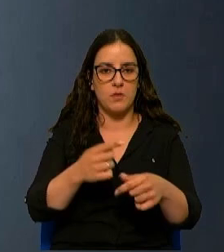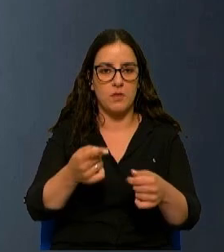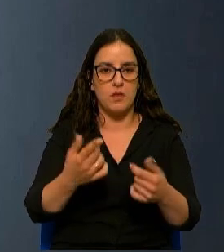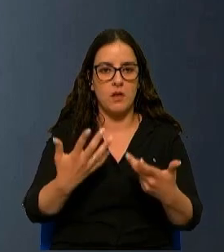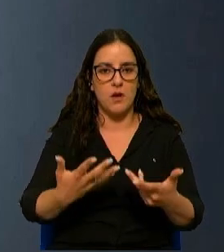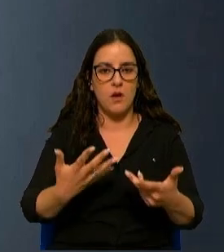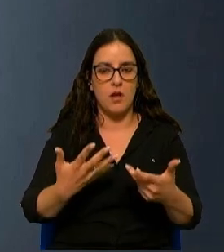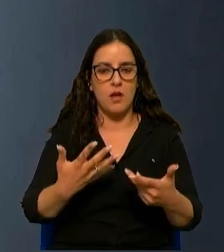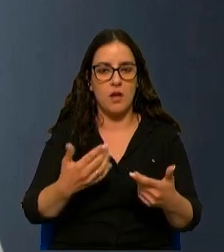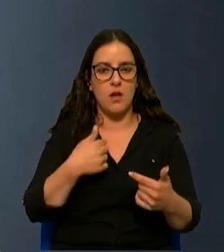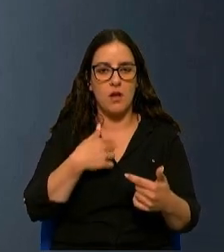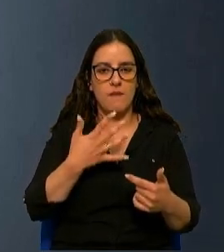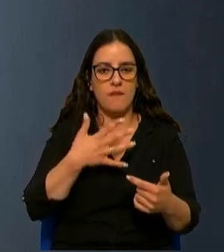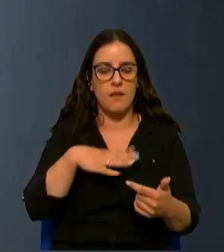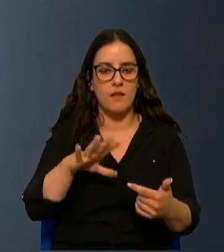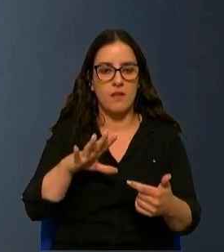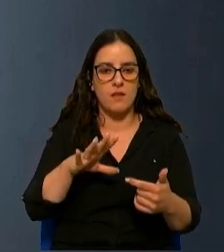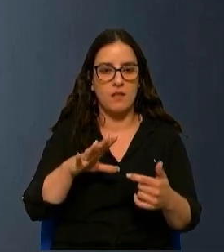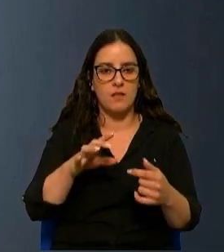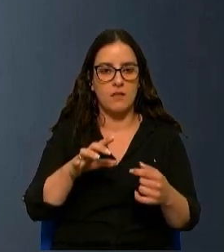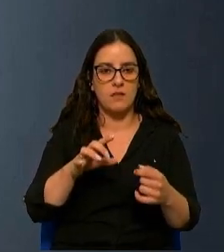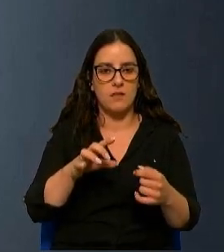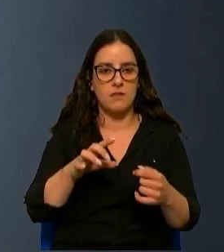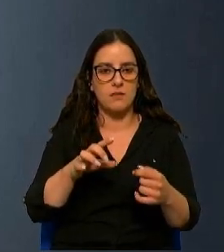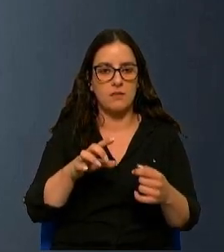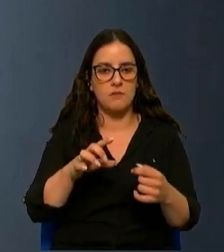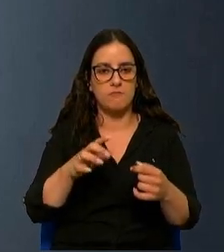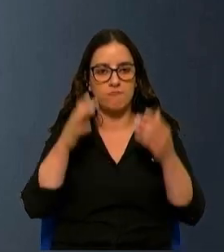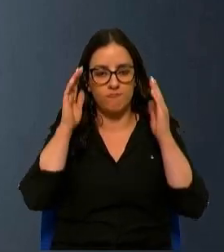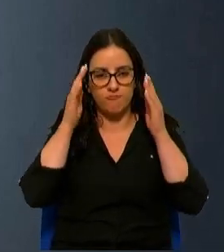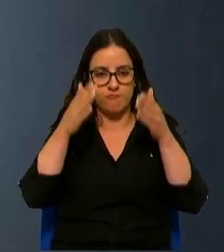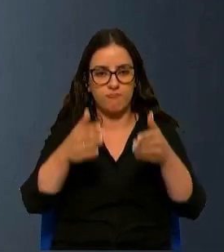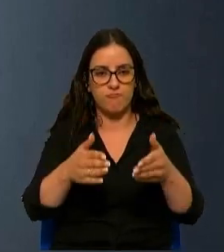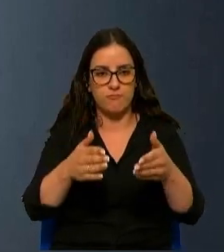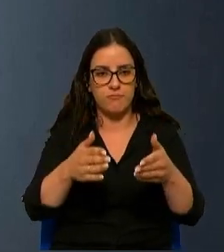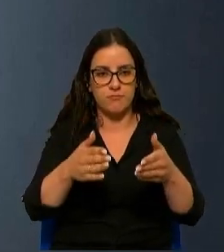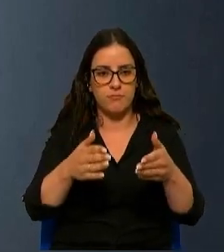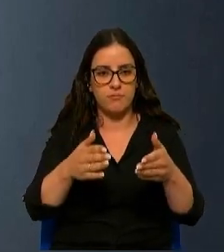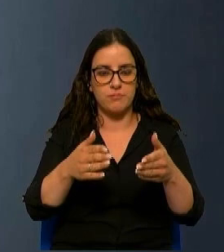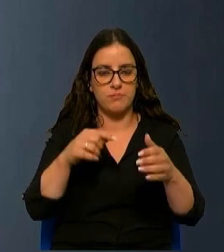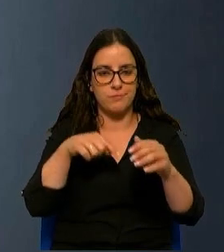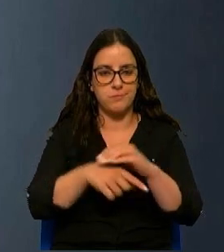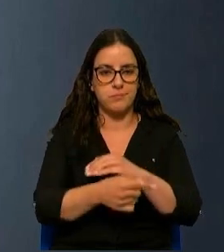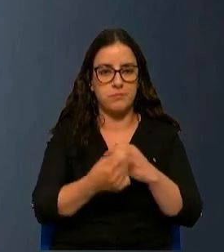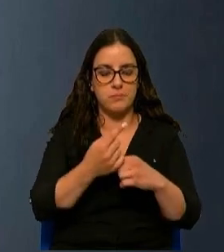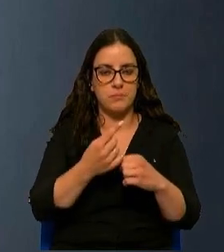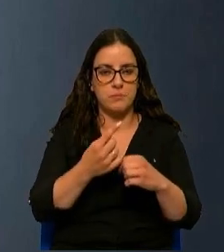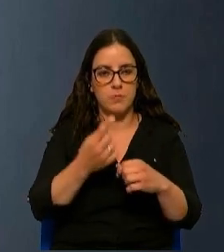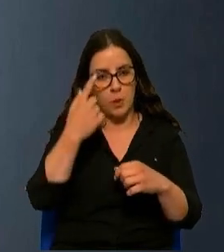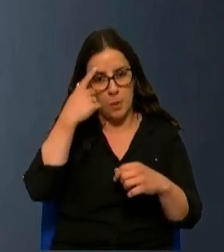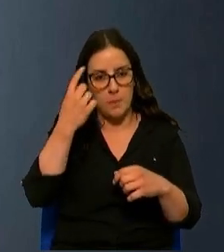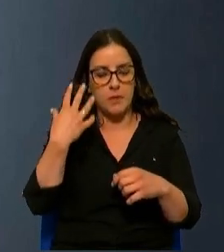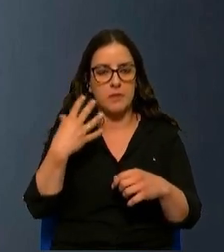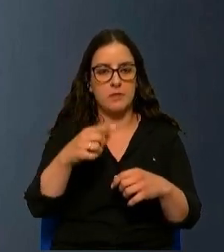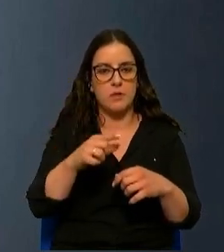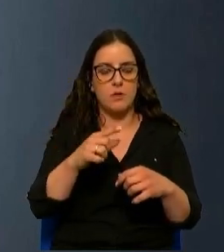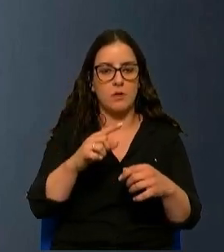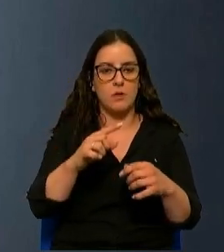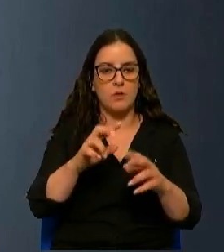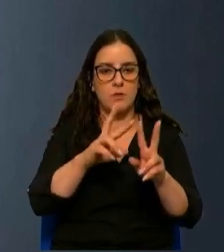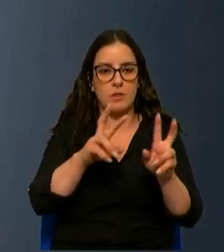I want to give a focus and some sort of deeper understanding to the topics related to AI